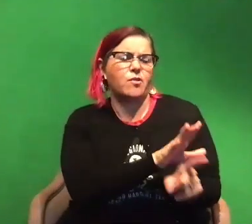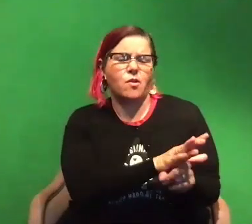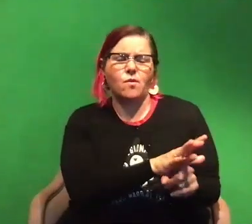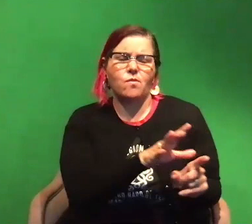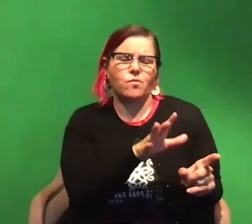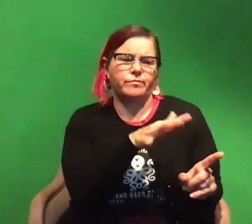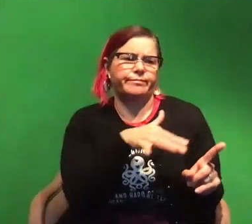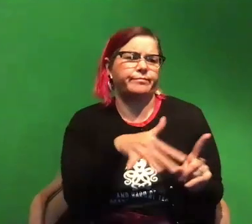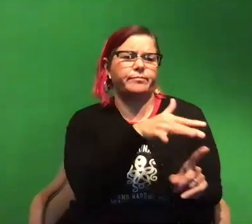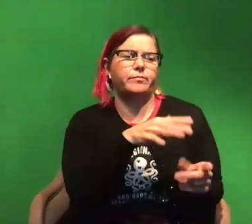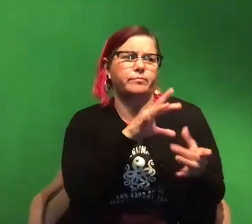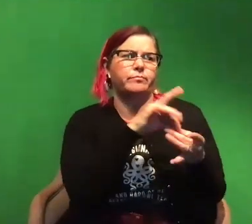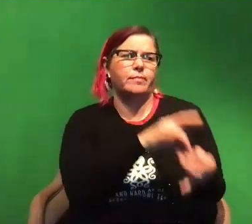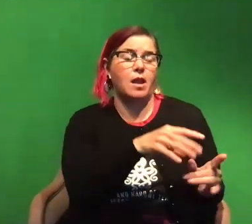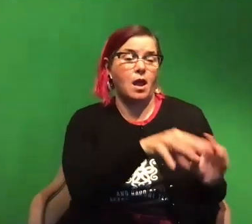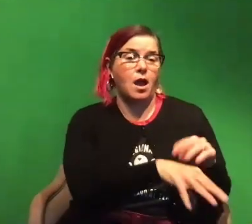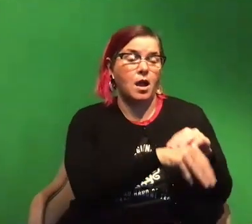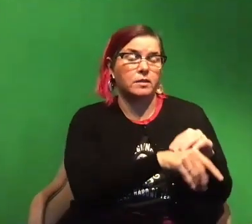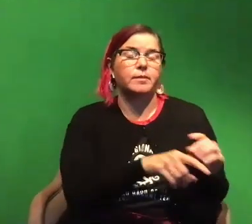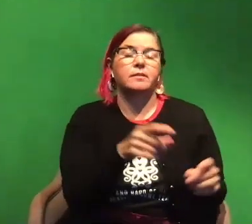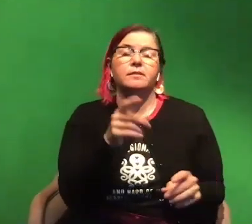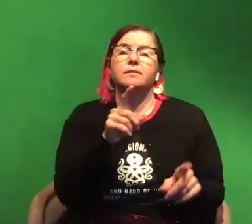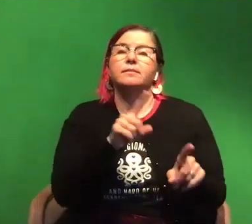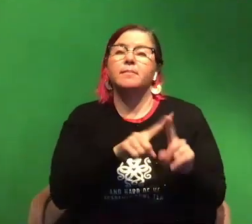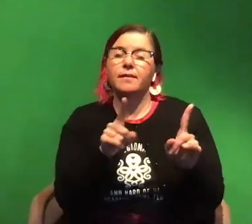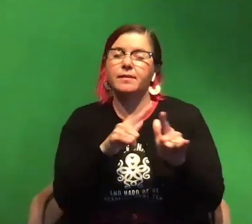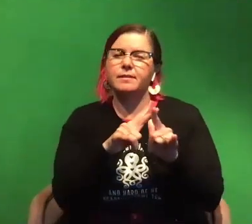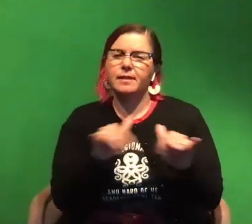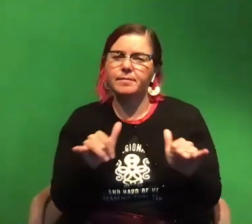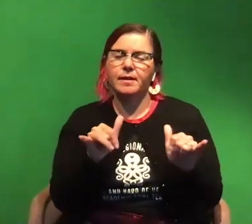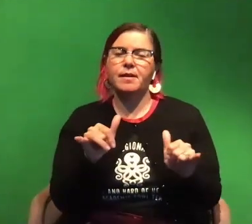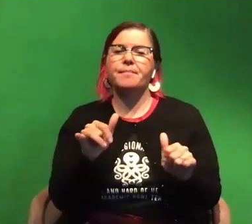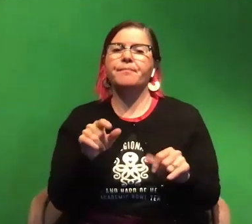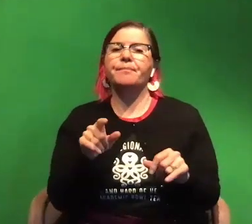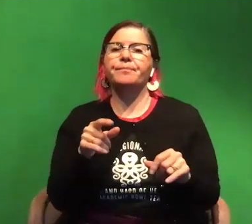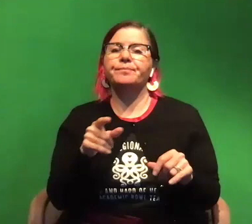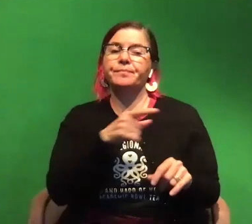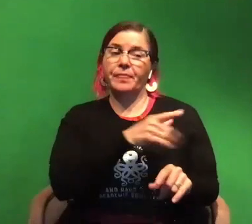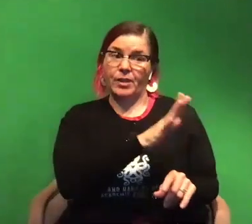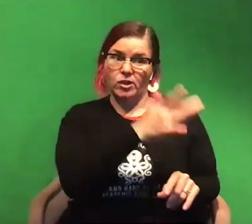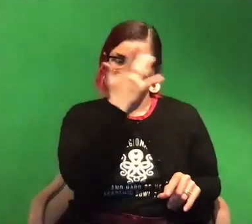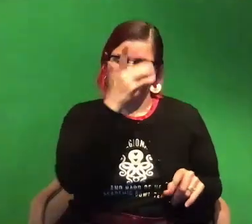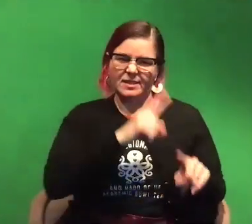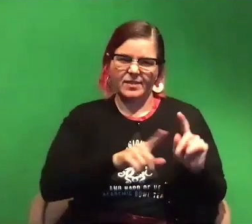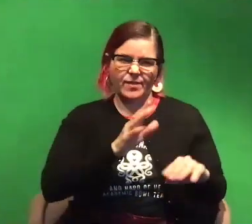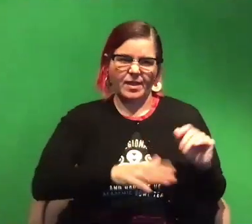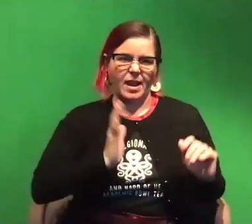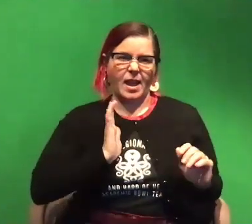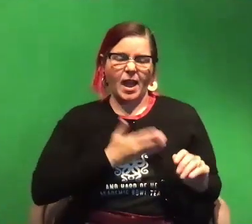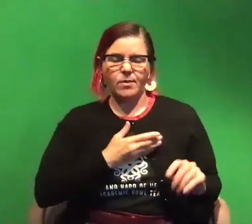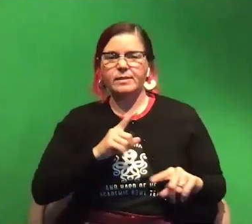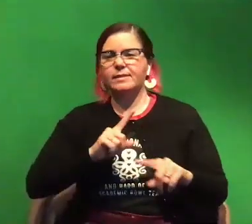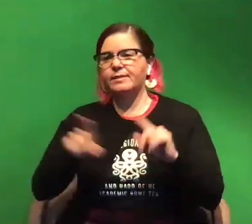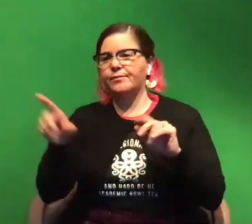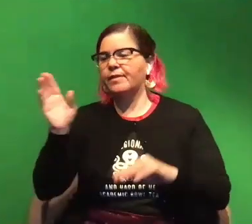context within an octopus. But I just want to say that their intelligence is different than our intelligence, which is different